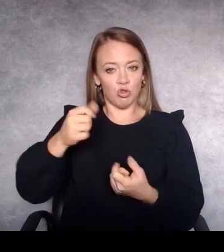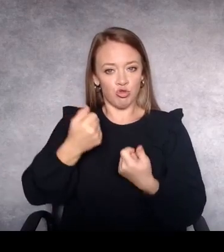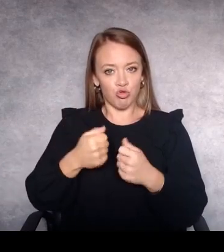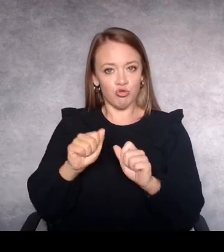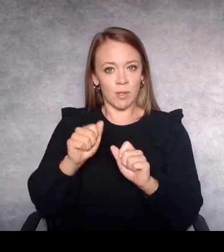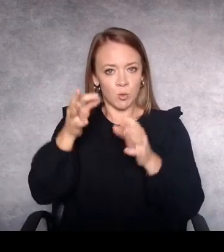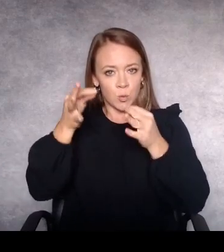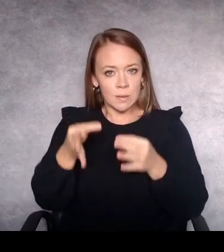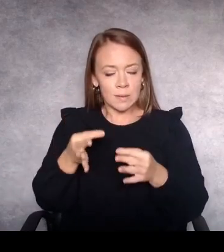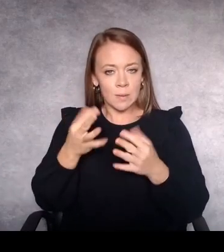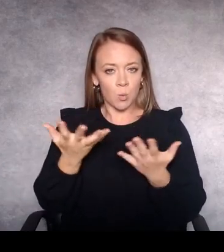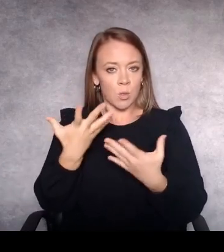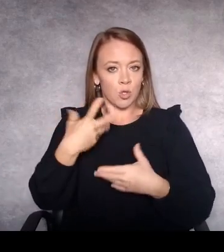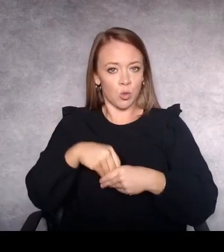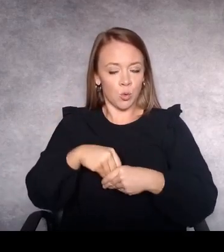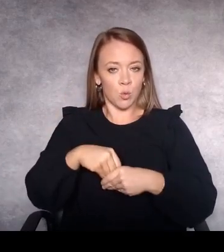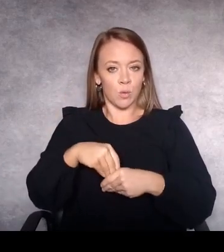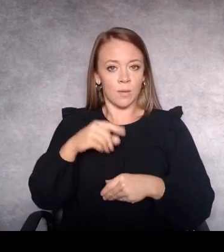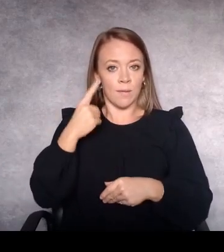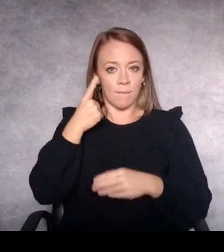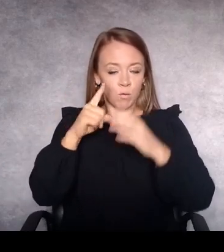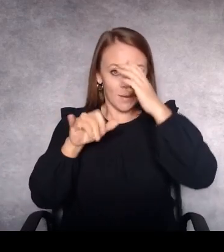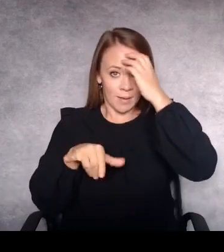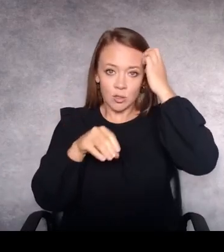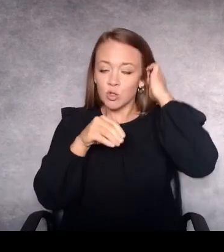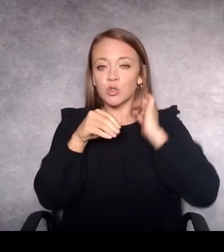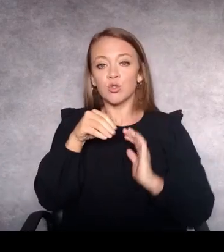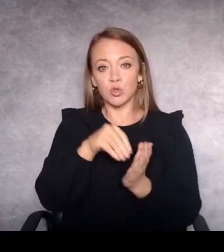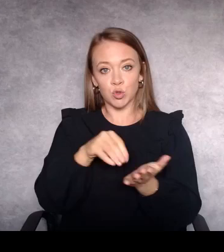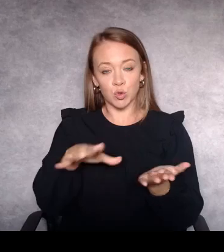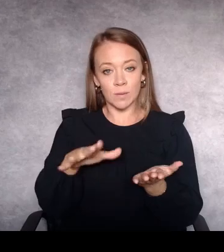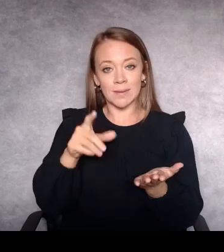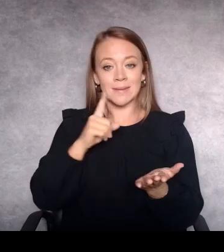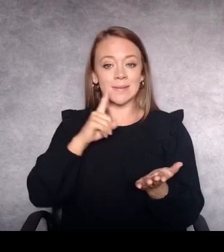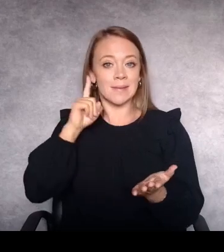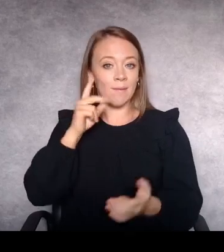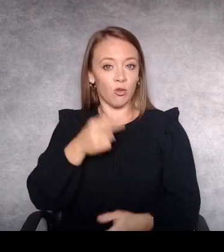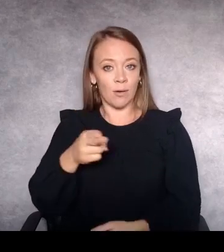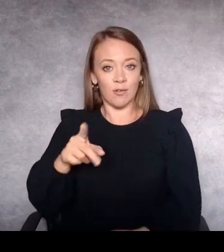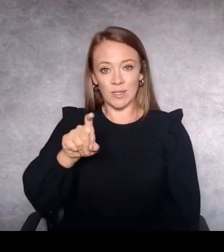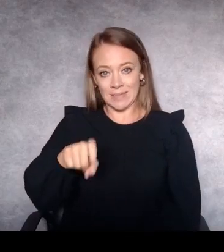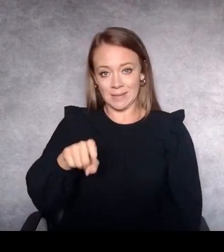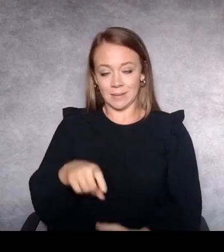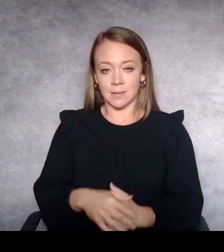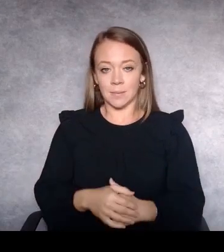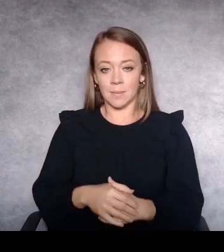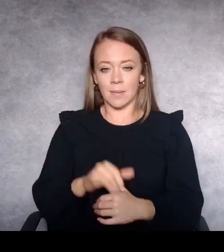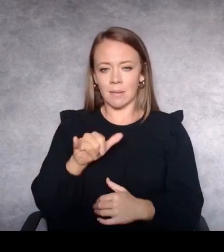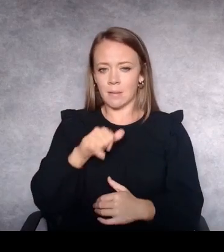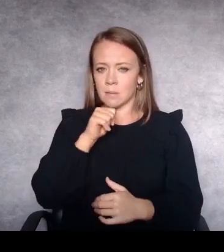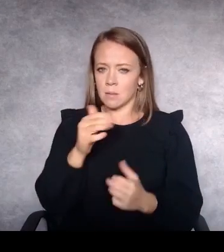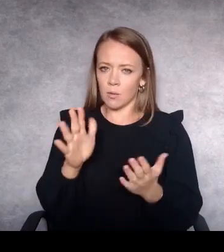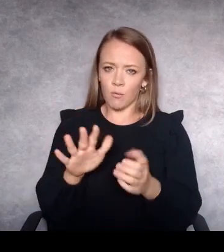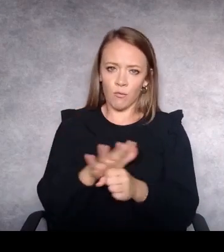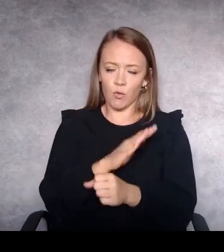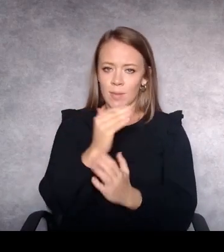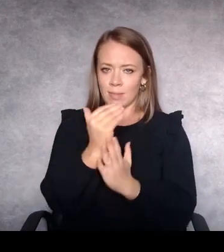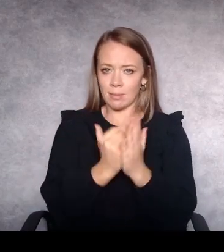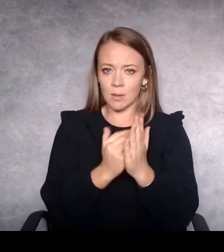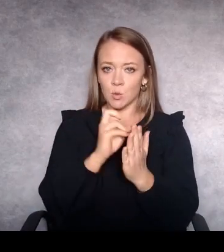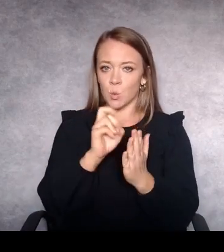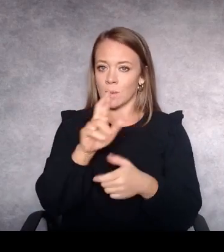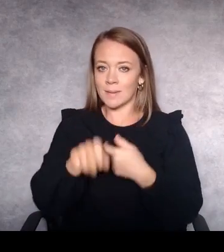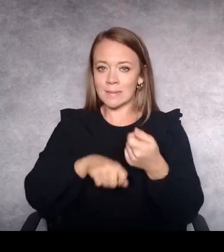special considerations to determine the student's deaf or hard of hearing needs. This is not a complete list,